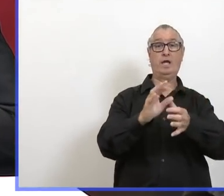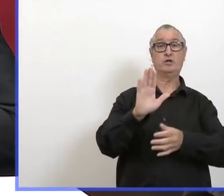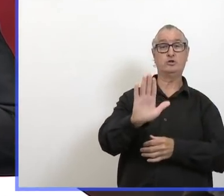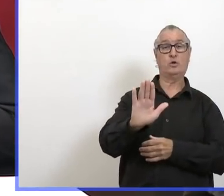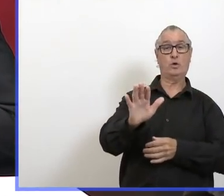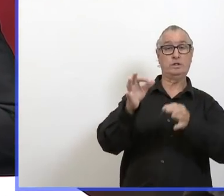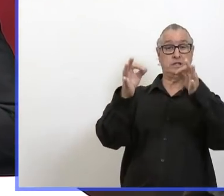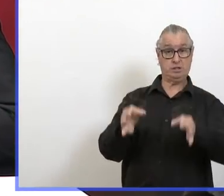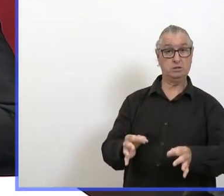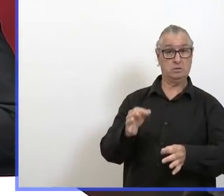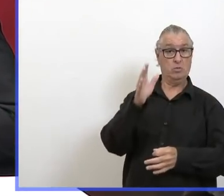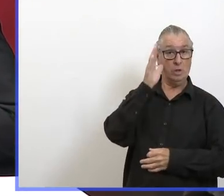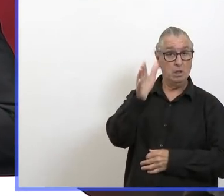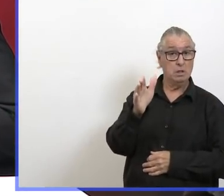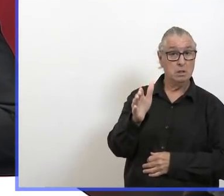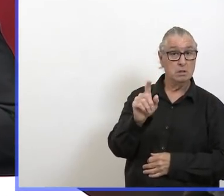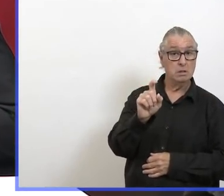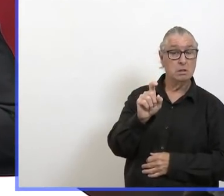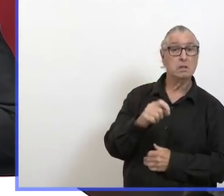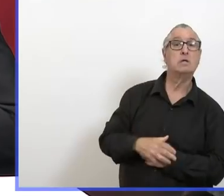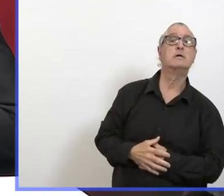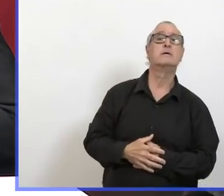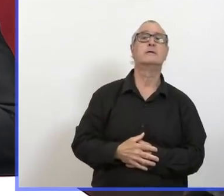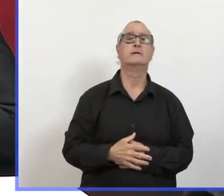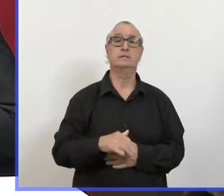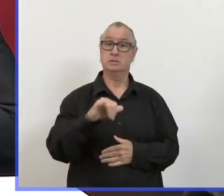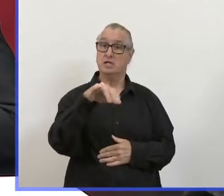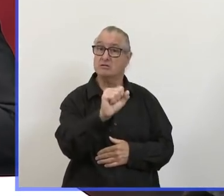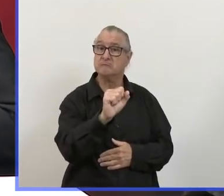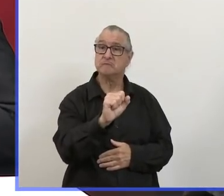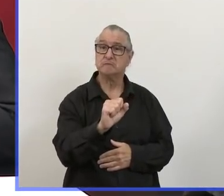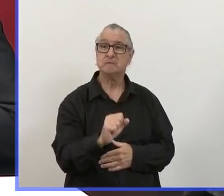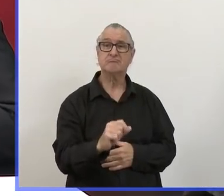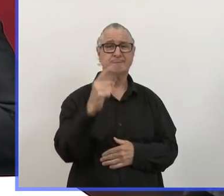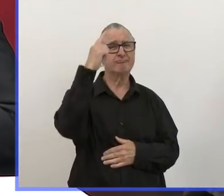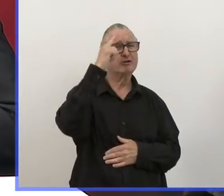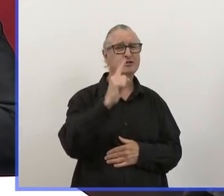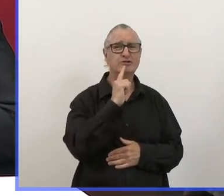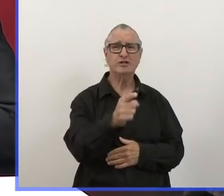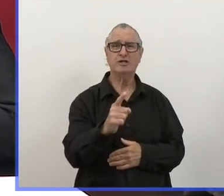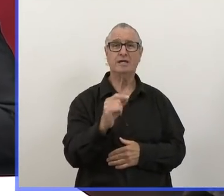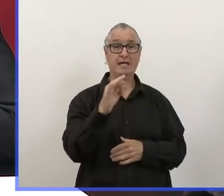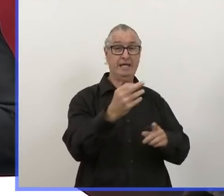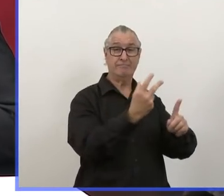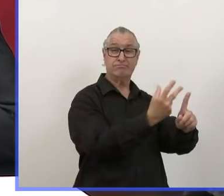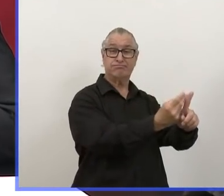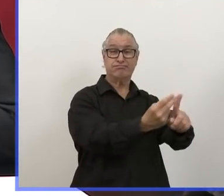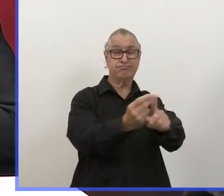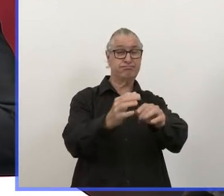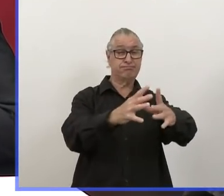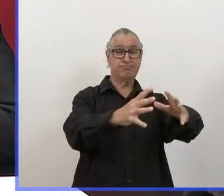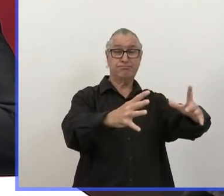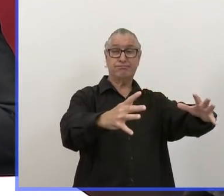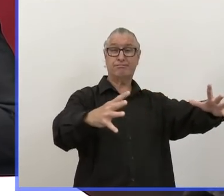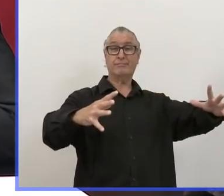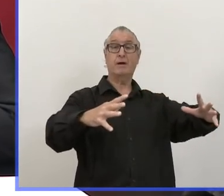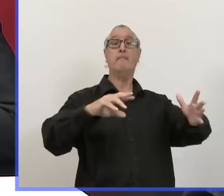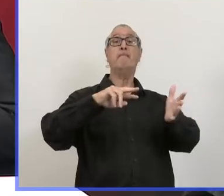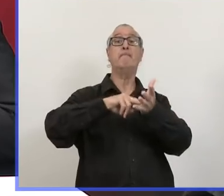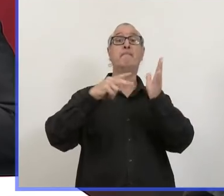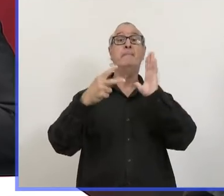greater number of people that are vaccinated, that means there's some immunity out there that reduces, even if someone is